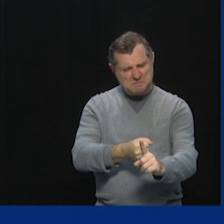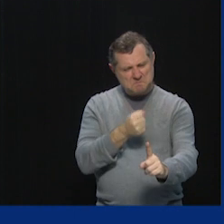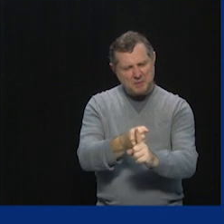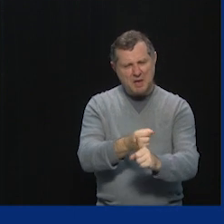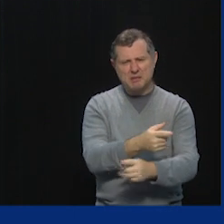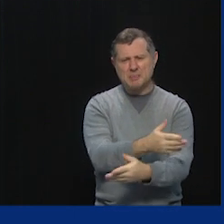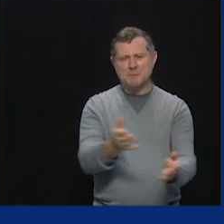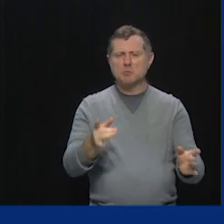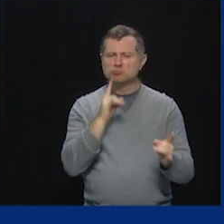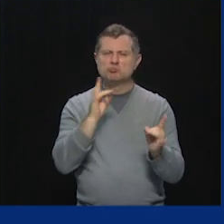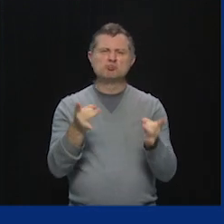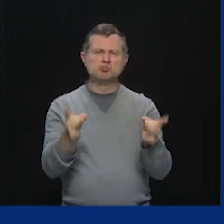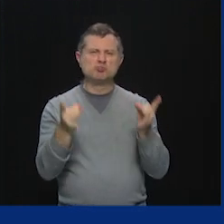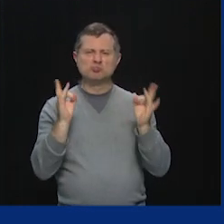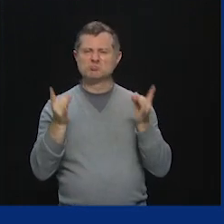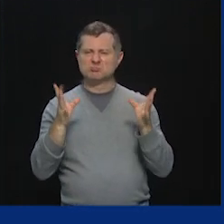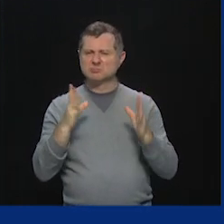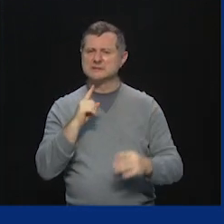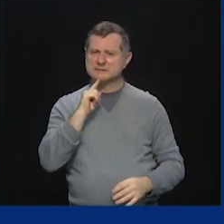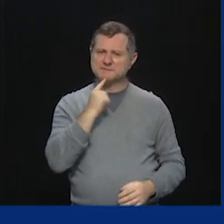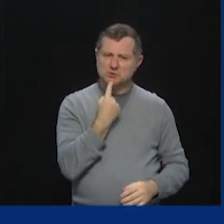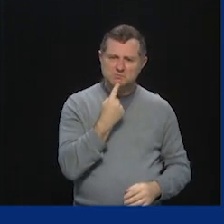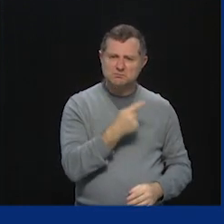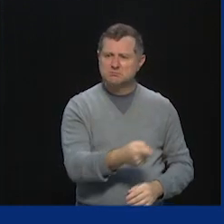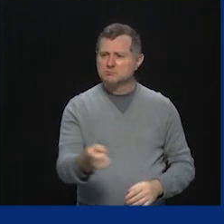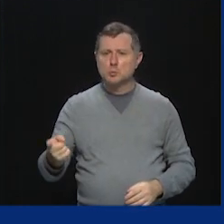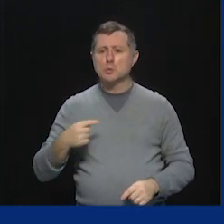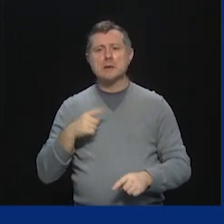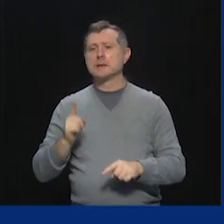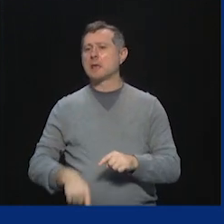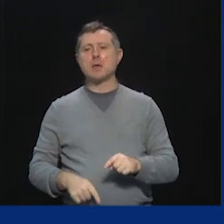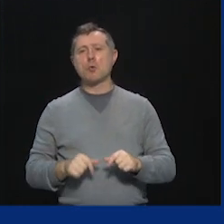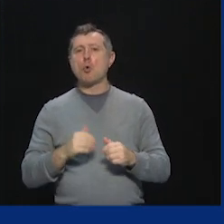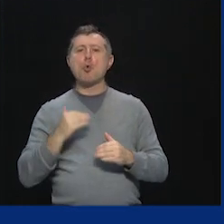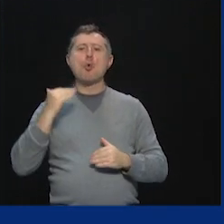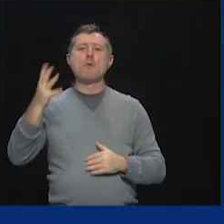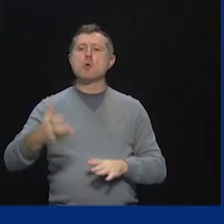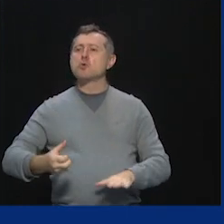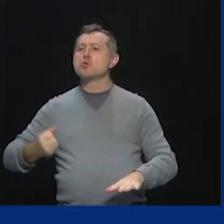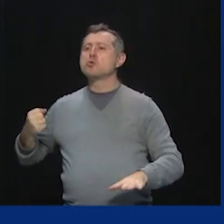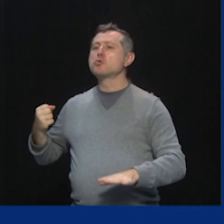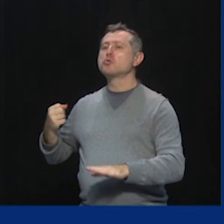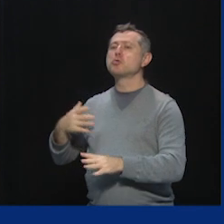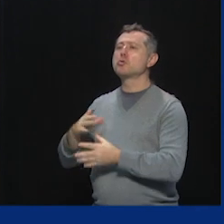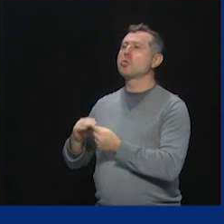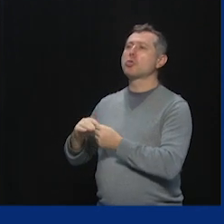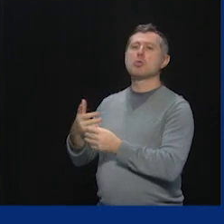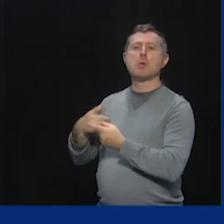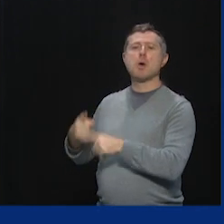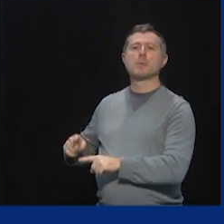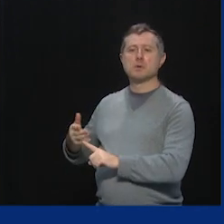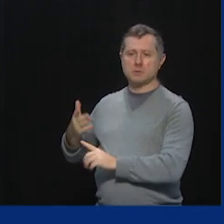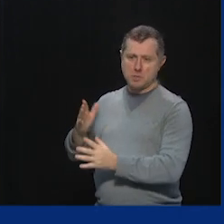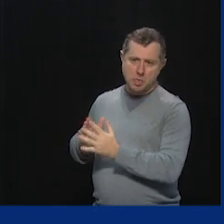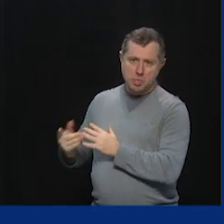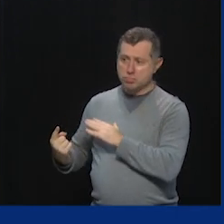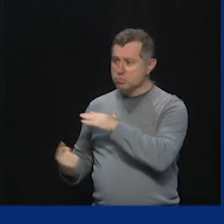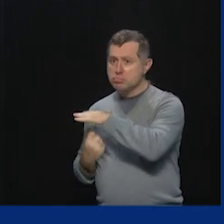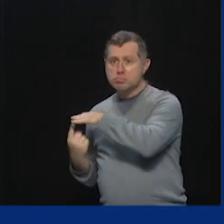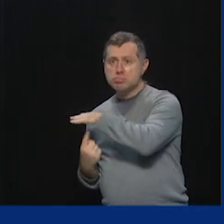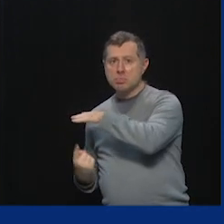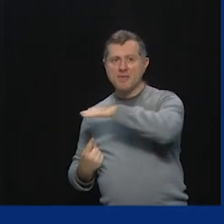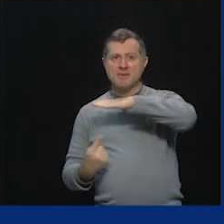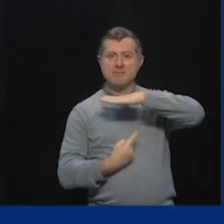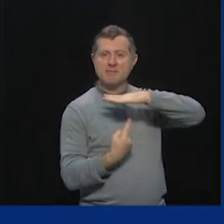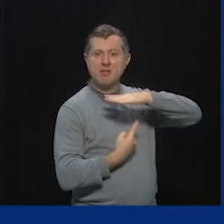You cannot overstate what young people have gone through, children all the way up to teenagers, that isolation, the distancing from their friends